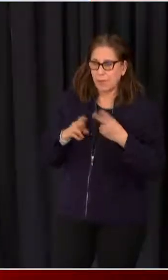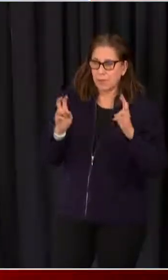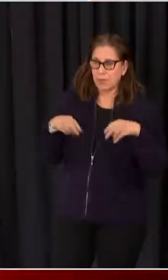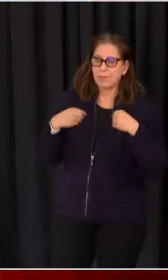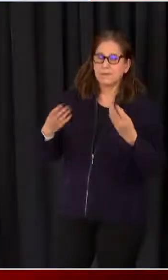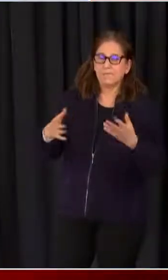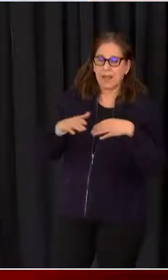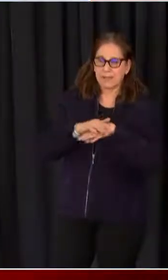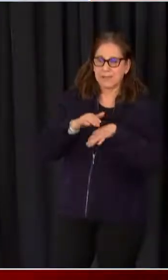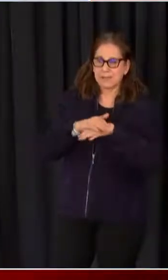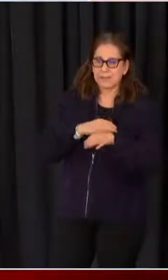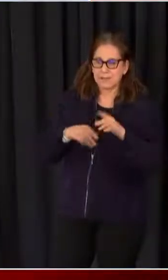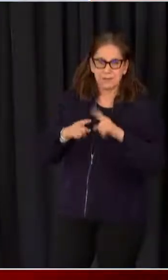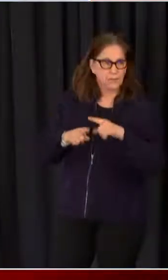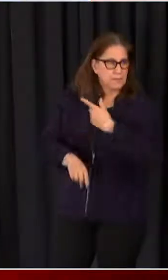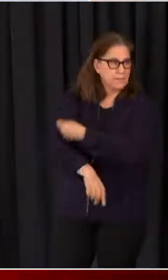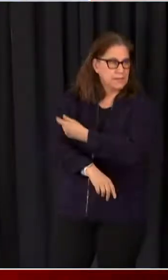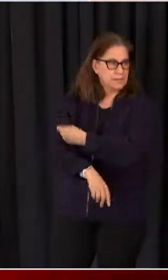broadly.